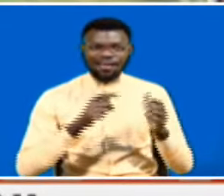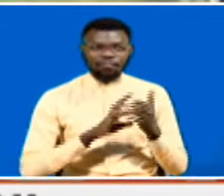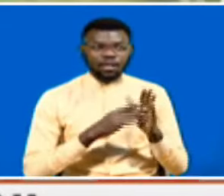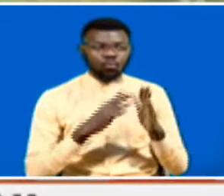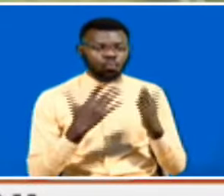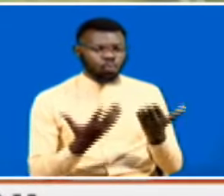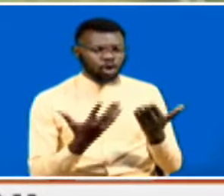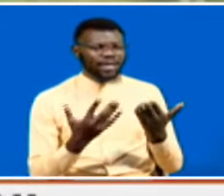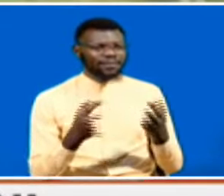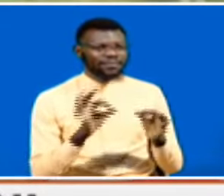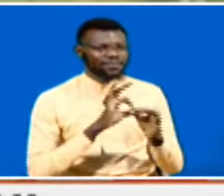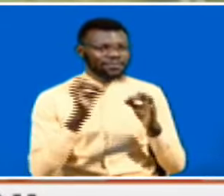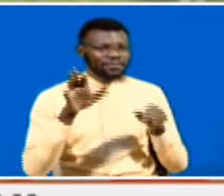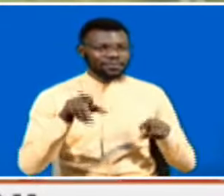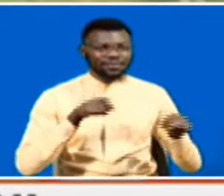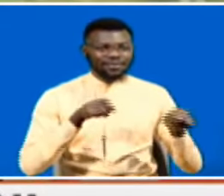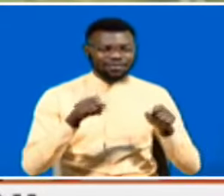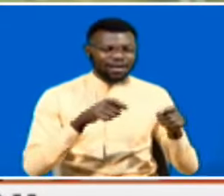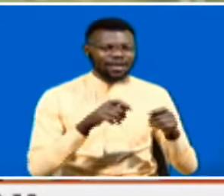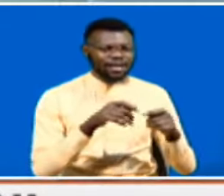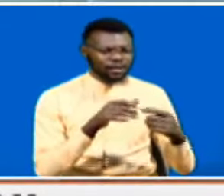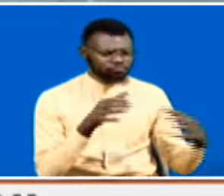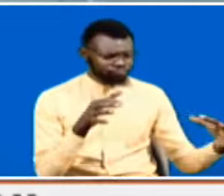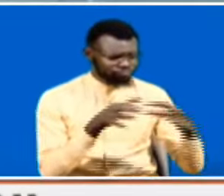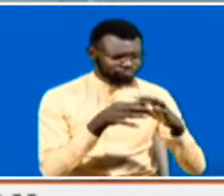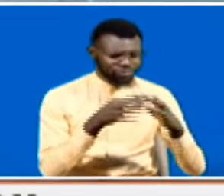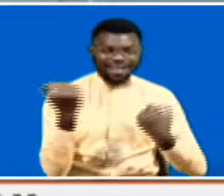correct speed governors are fitted into their vehicles.